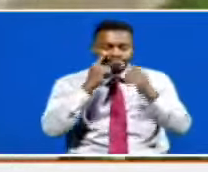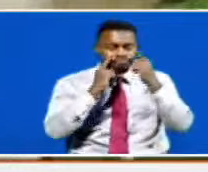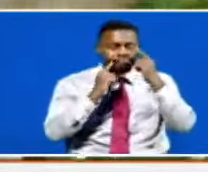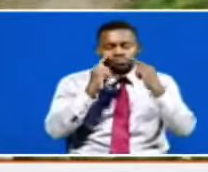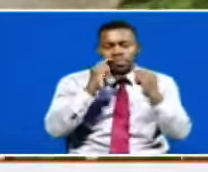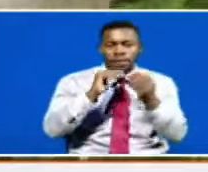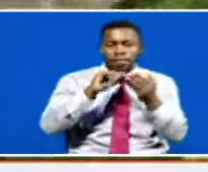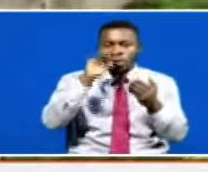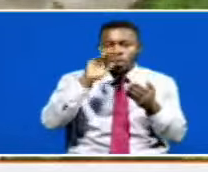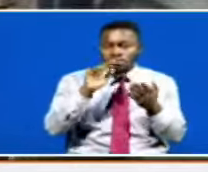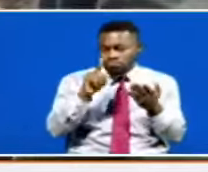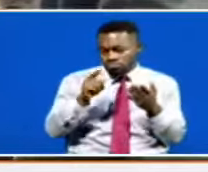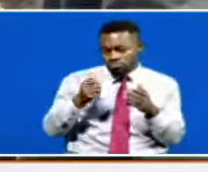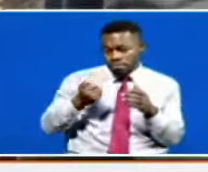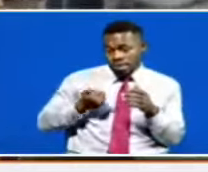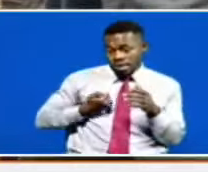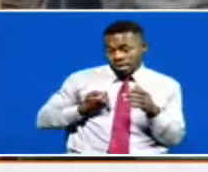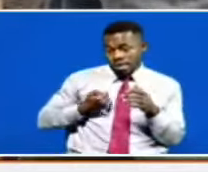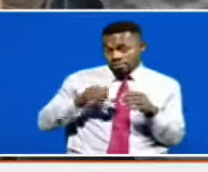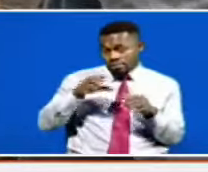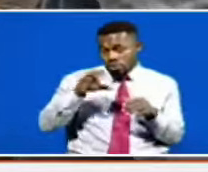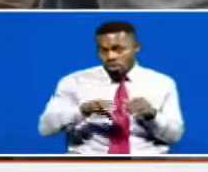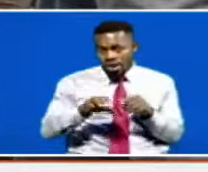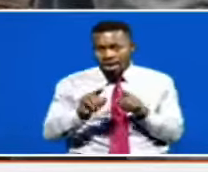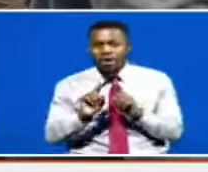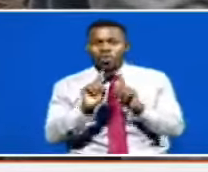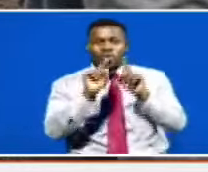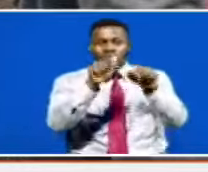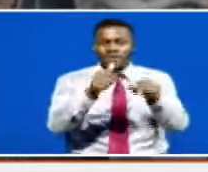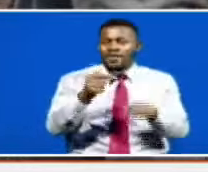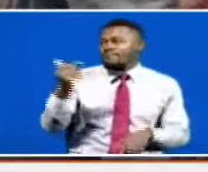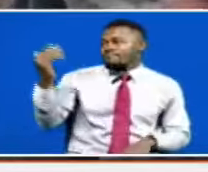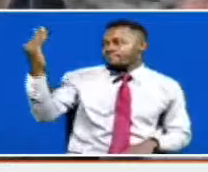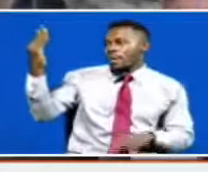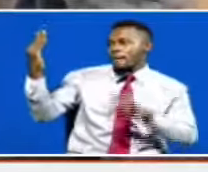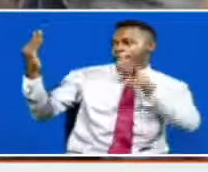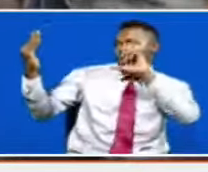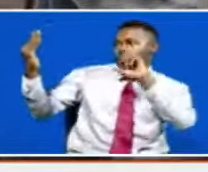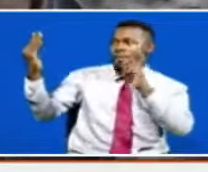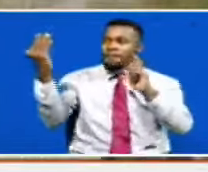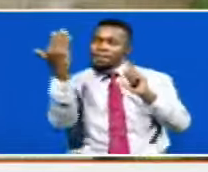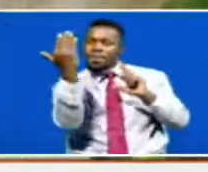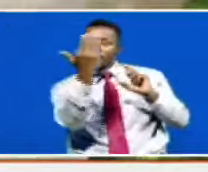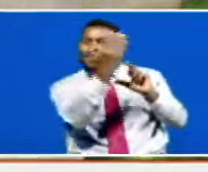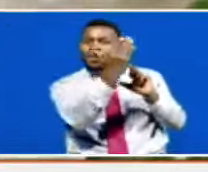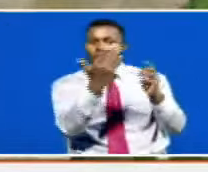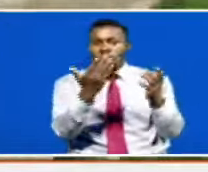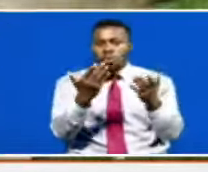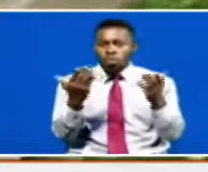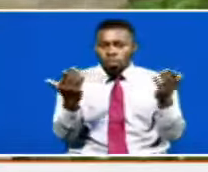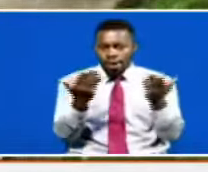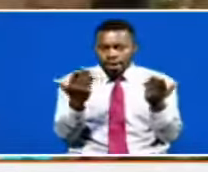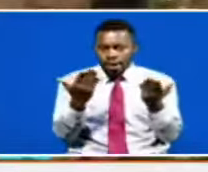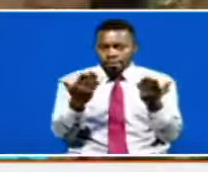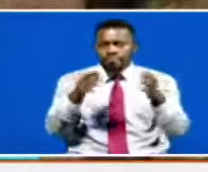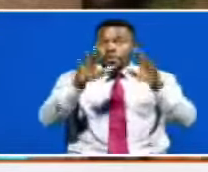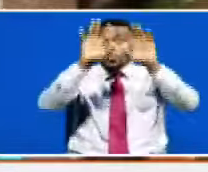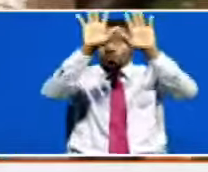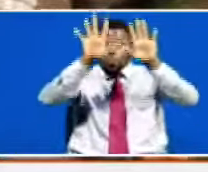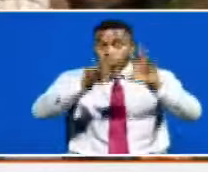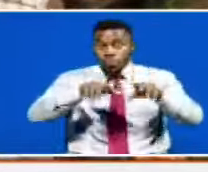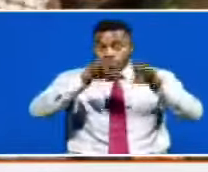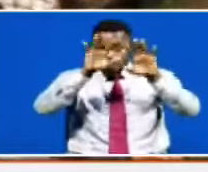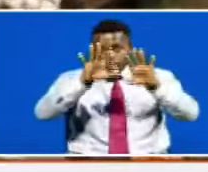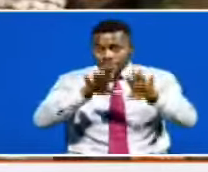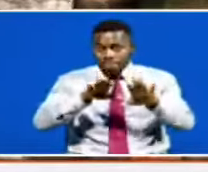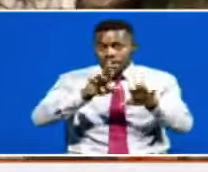The girl was in the company of her two friends and had gone for a photo shoot with the Chania River background. Rosemary Njeri,